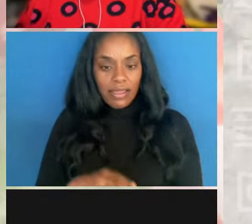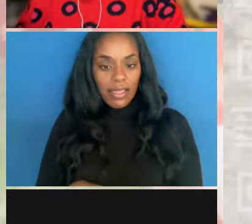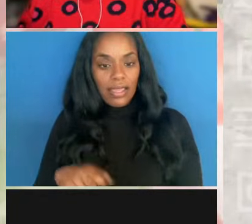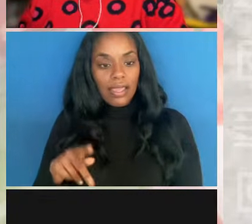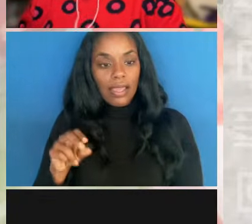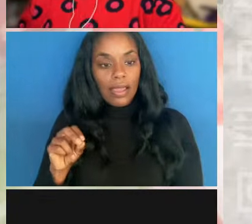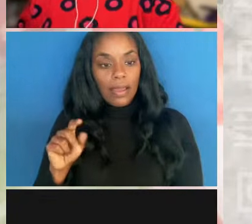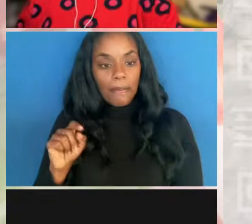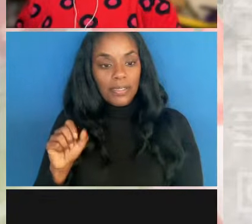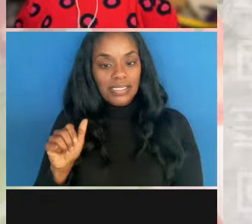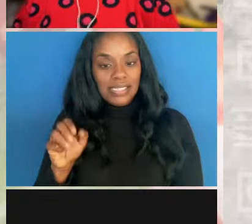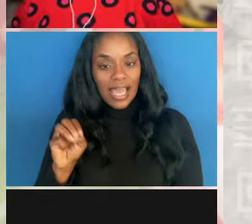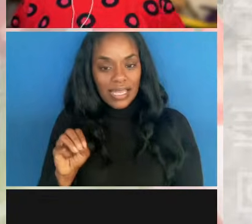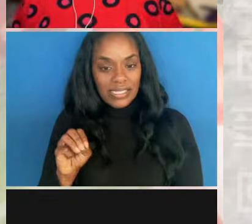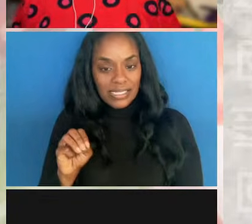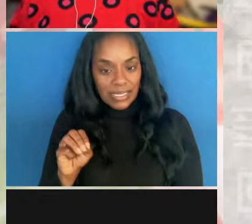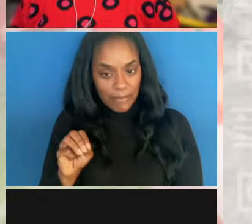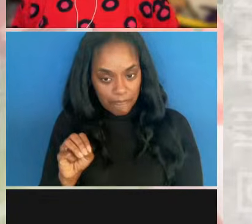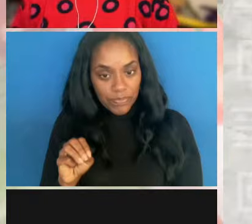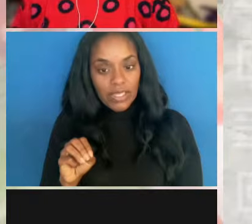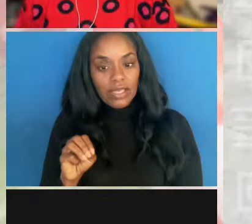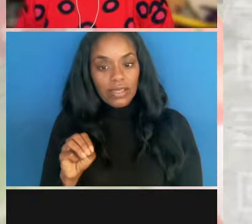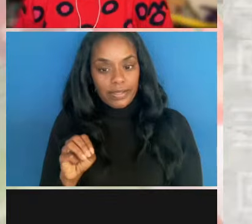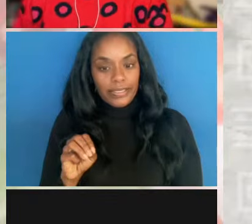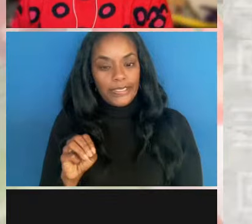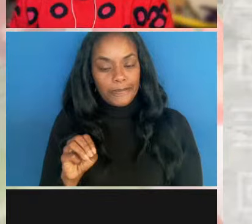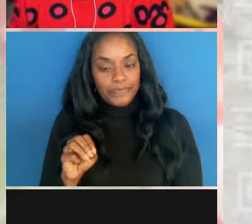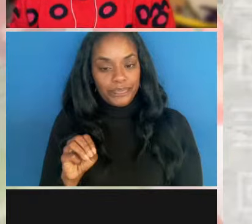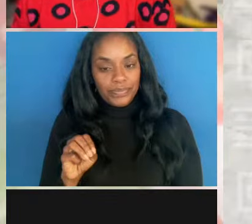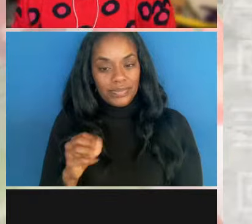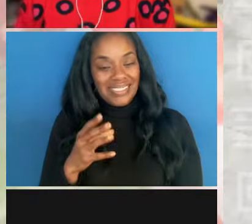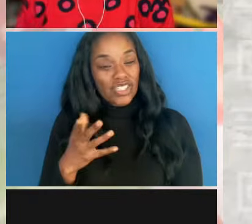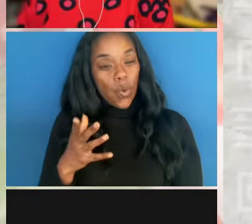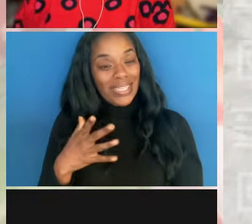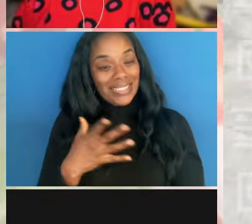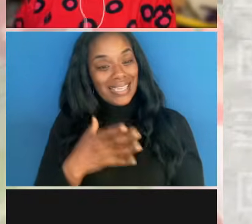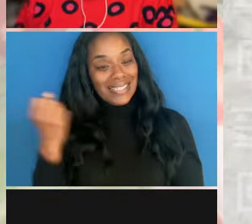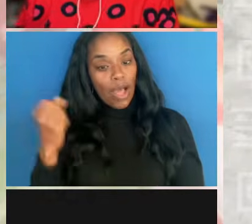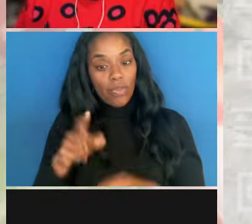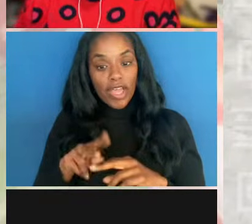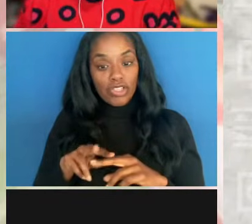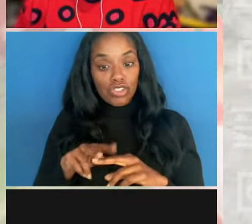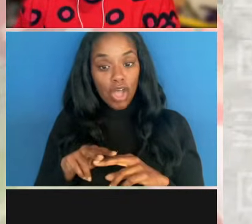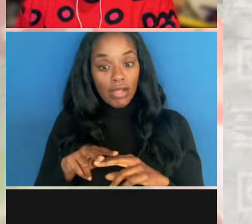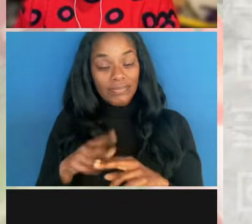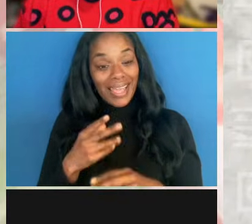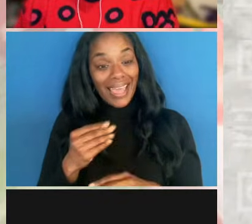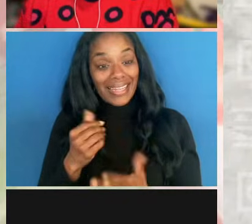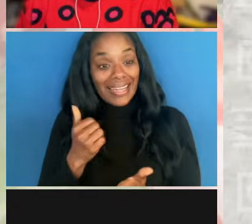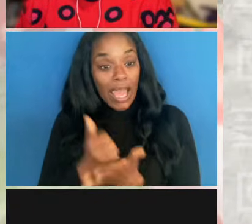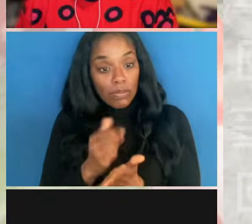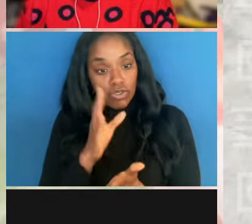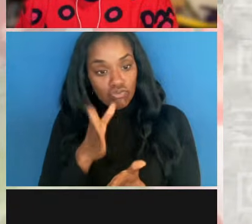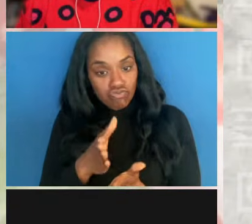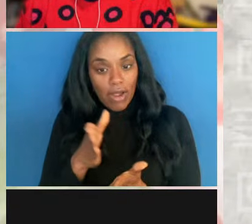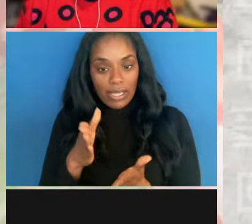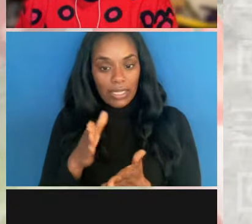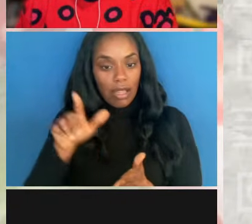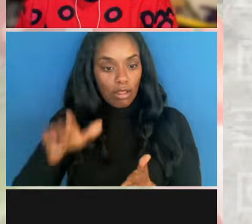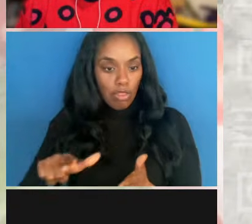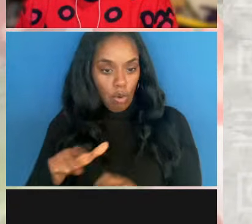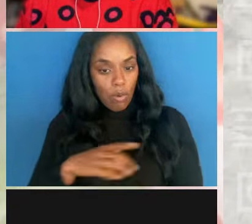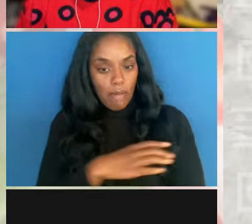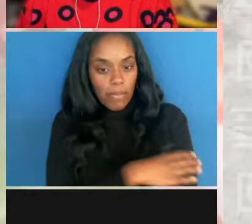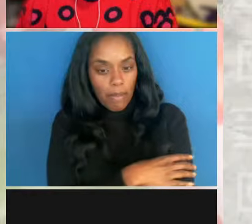sodium, which directly lowers blood pressure. And it also is a great source of protein. So there are so many